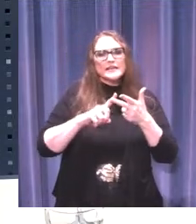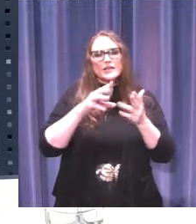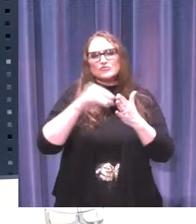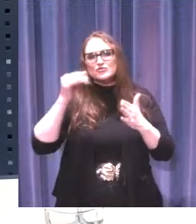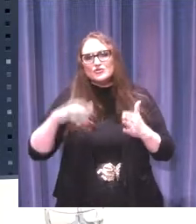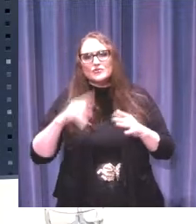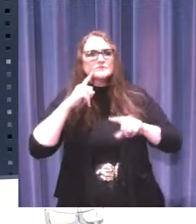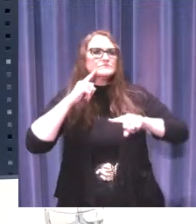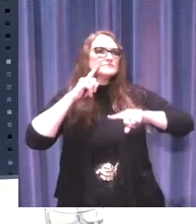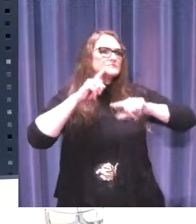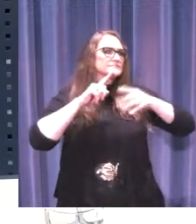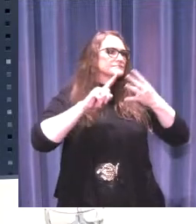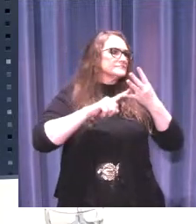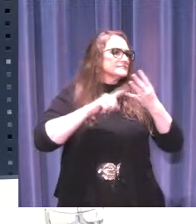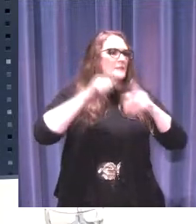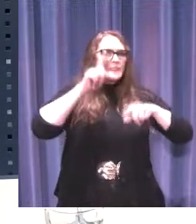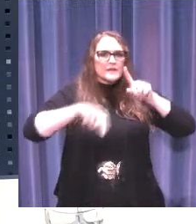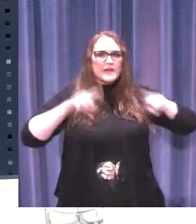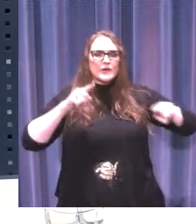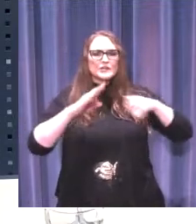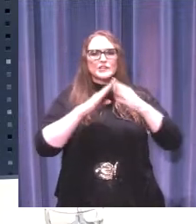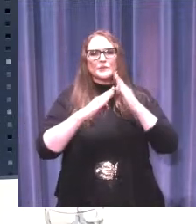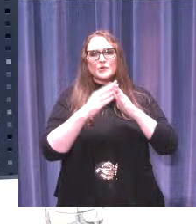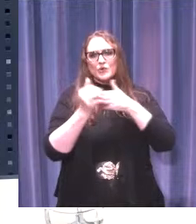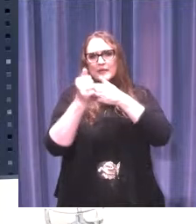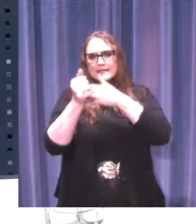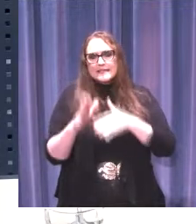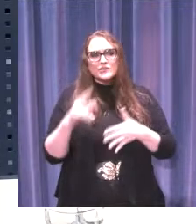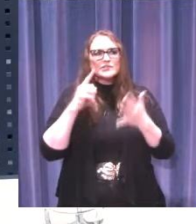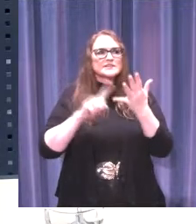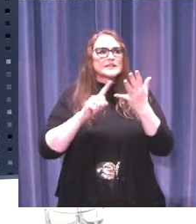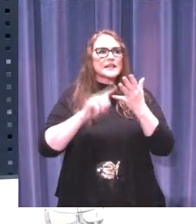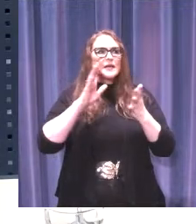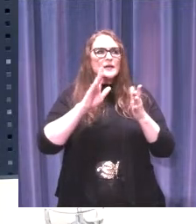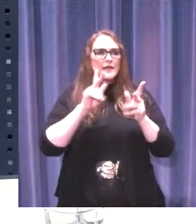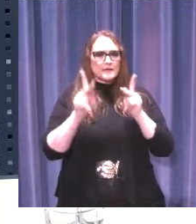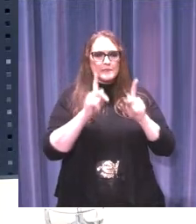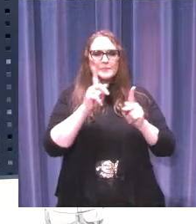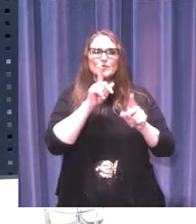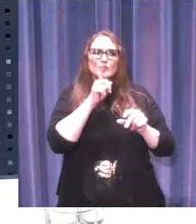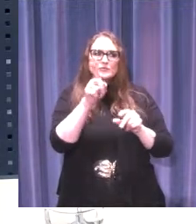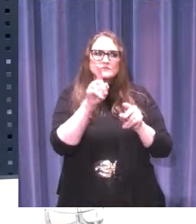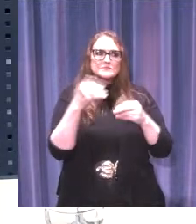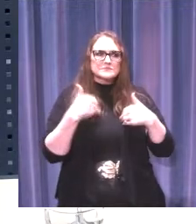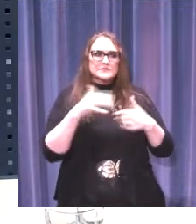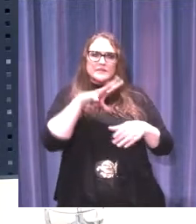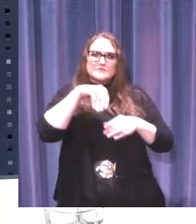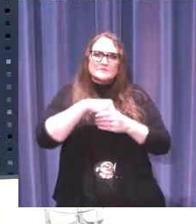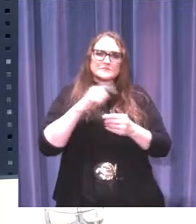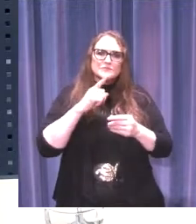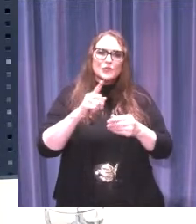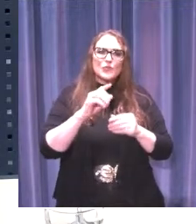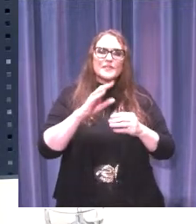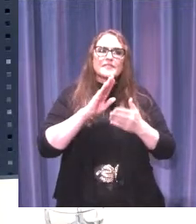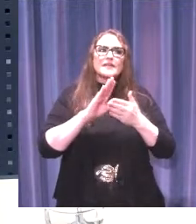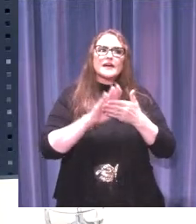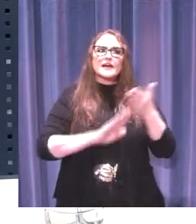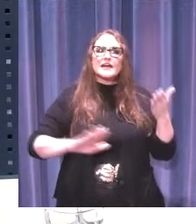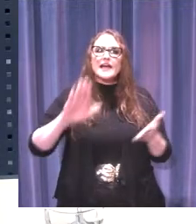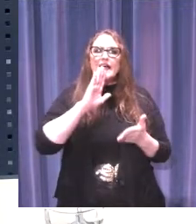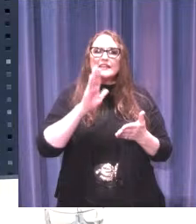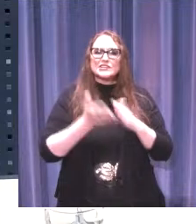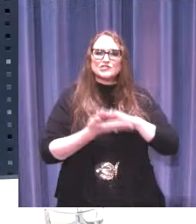various community leaders, and those with a stake in the college operations. I would look